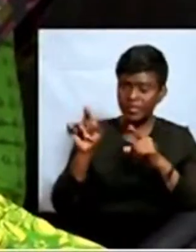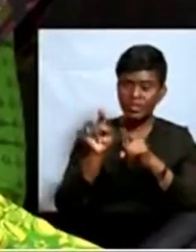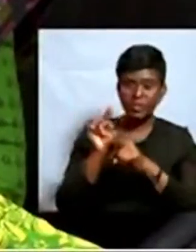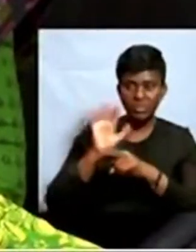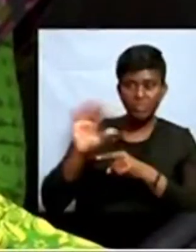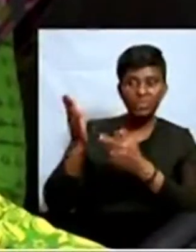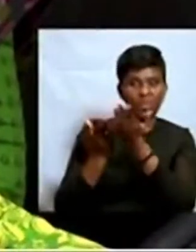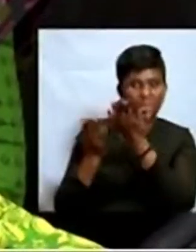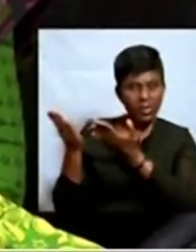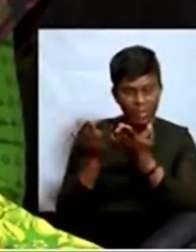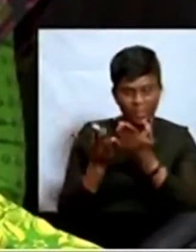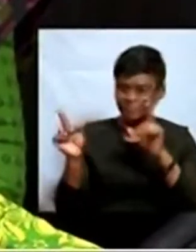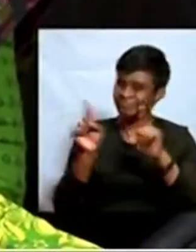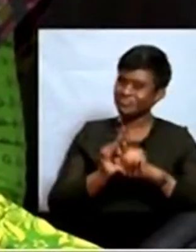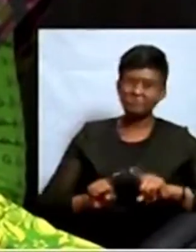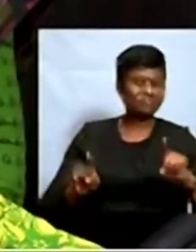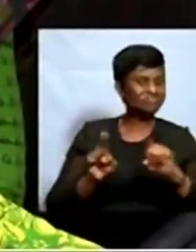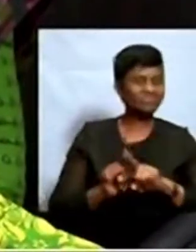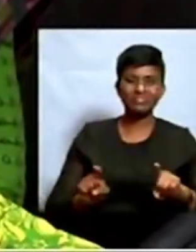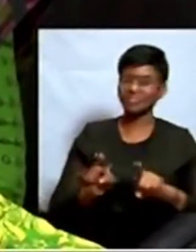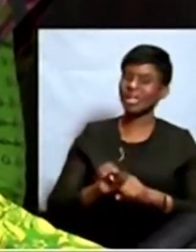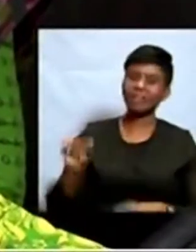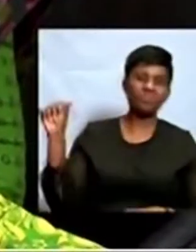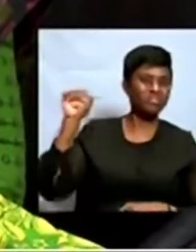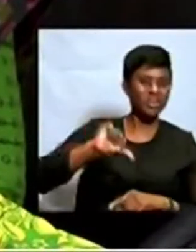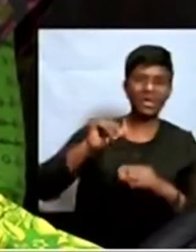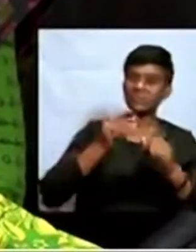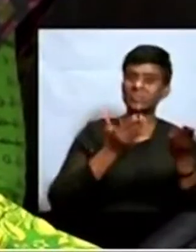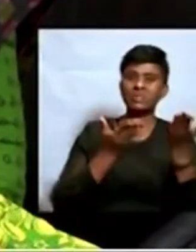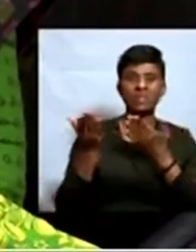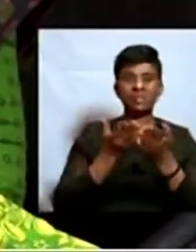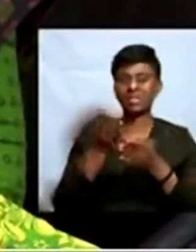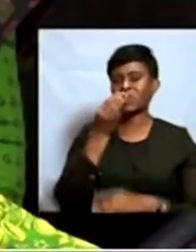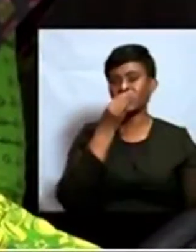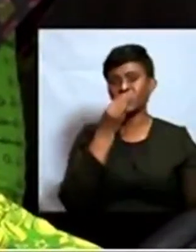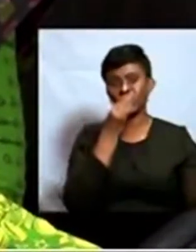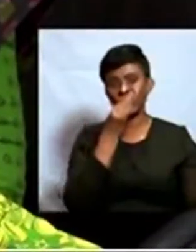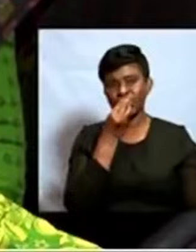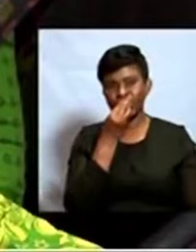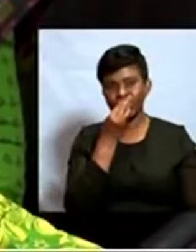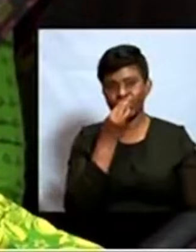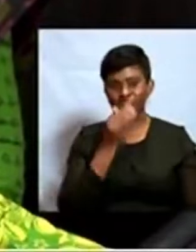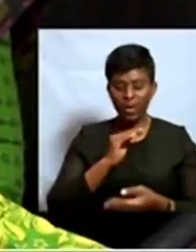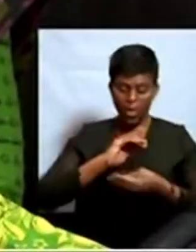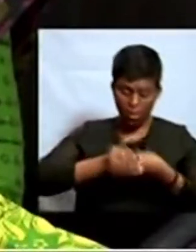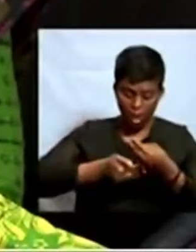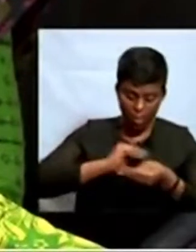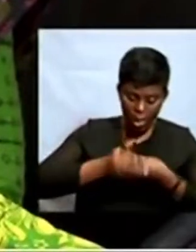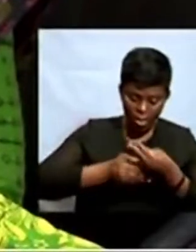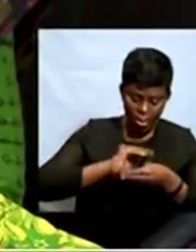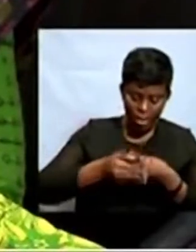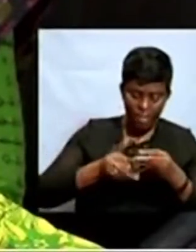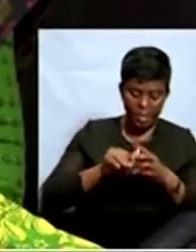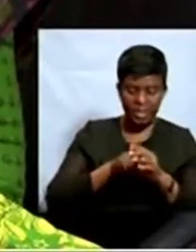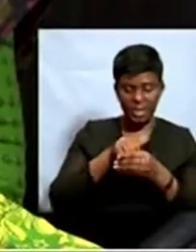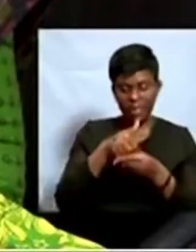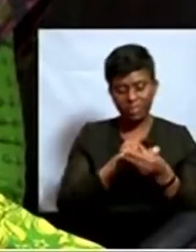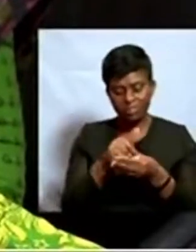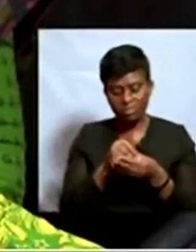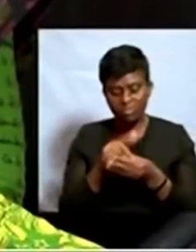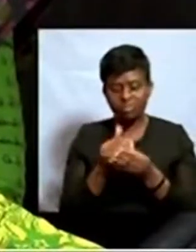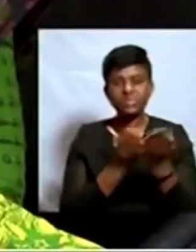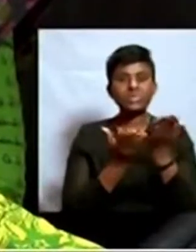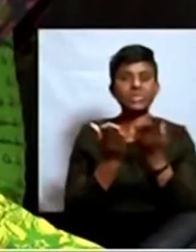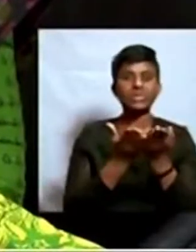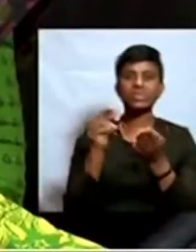service is equally bad? The food, they wrap into some plastics. It's just, the service